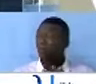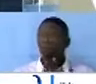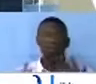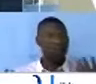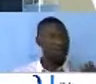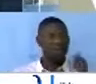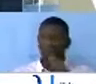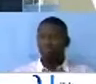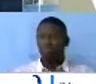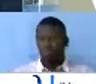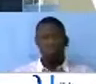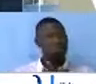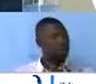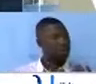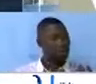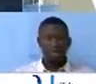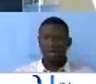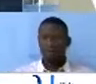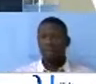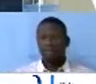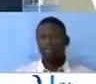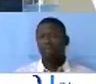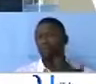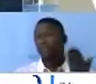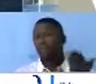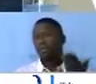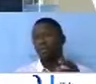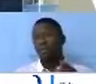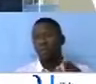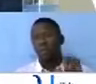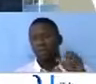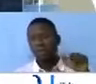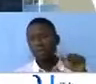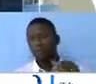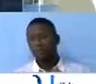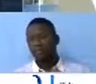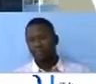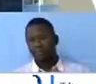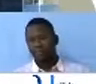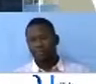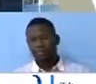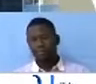tortures. And all the